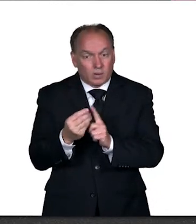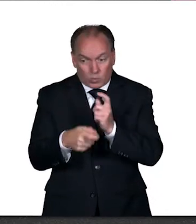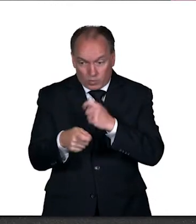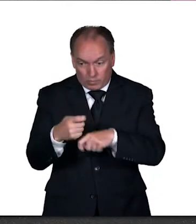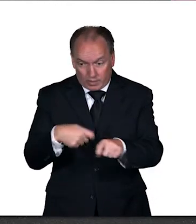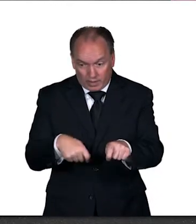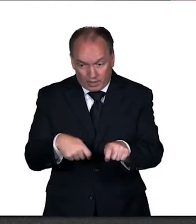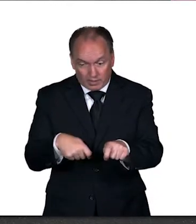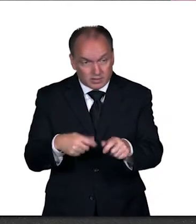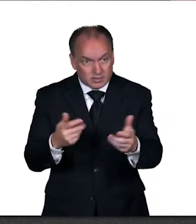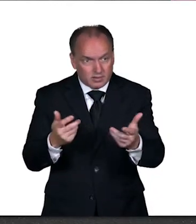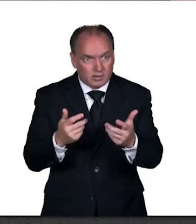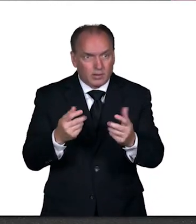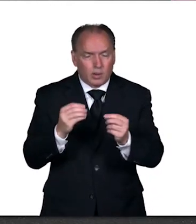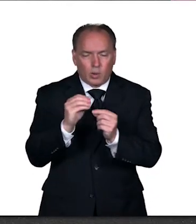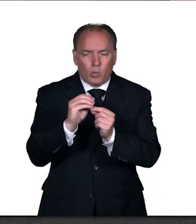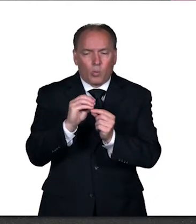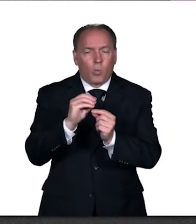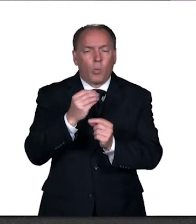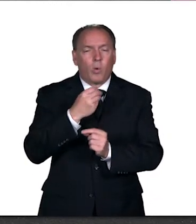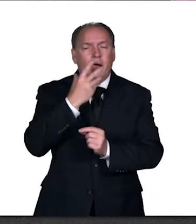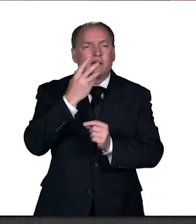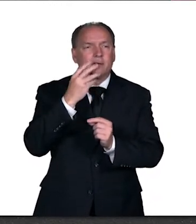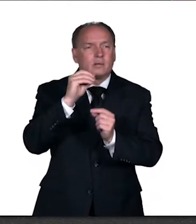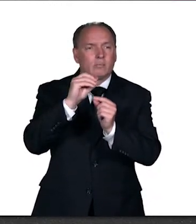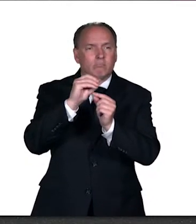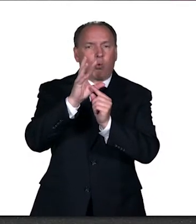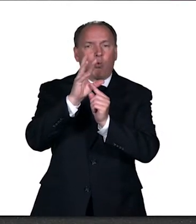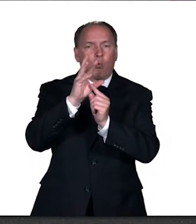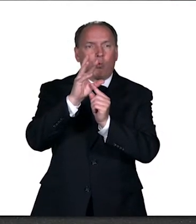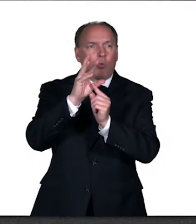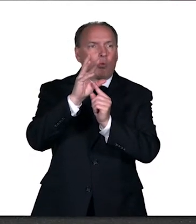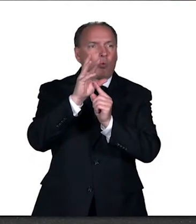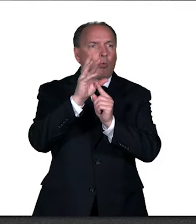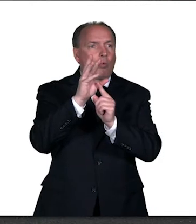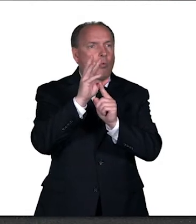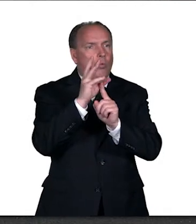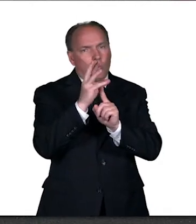of petals emerge fluffy tufts of white.